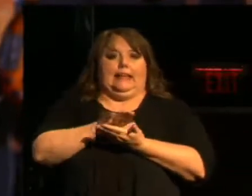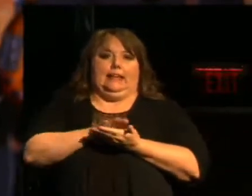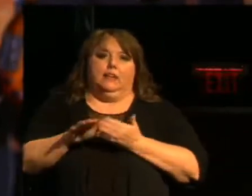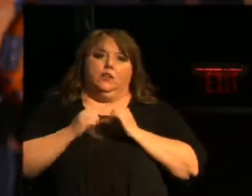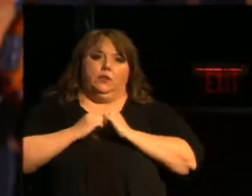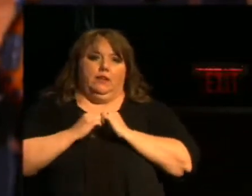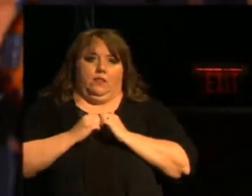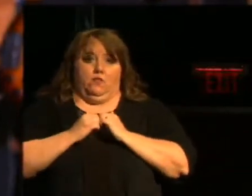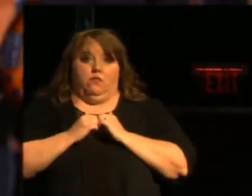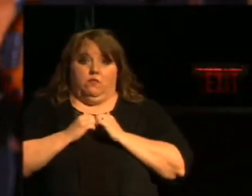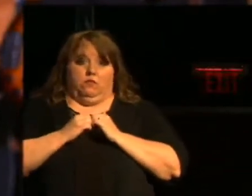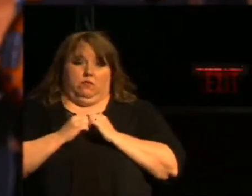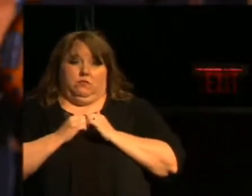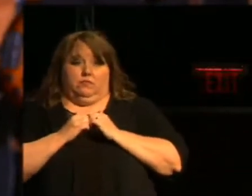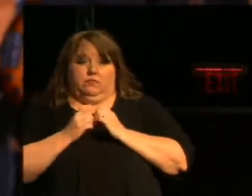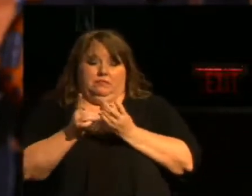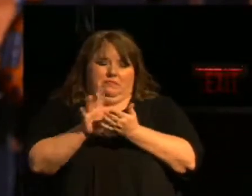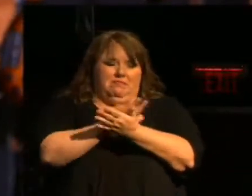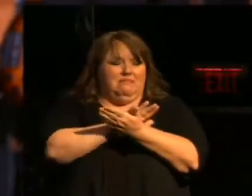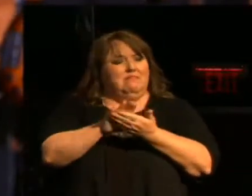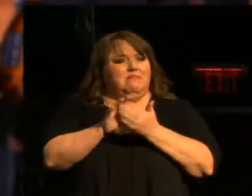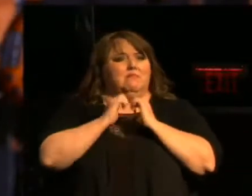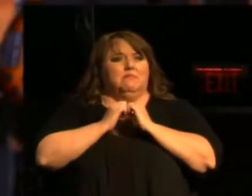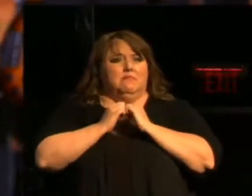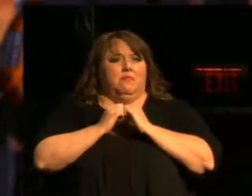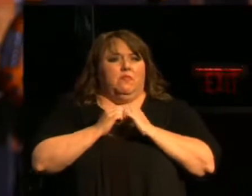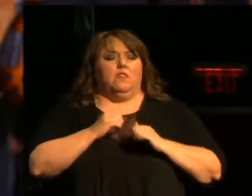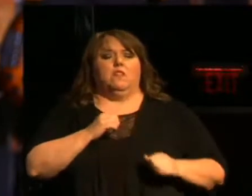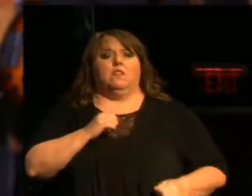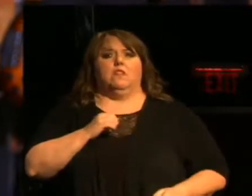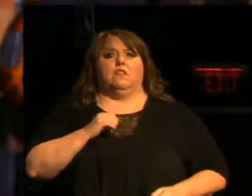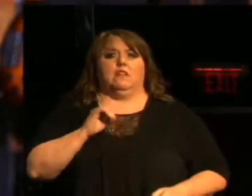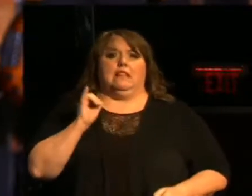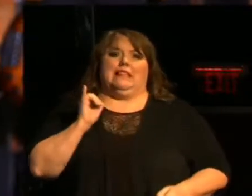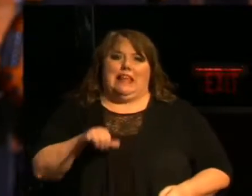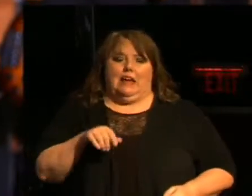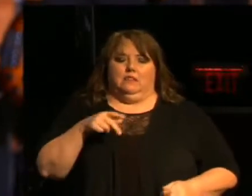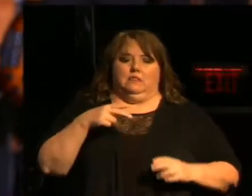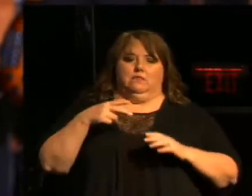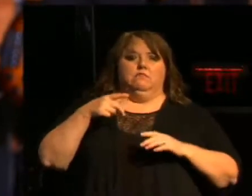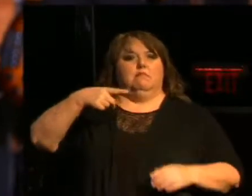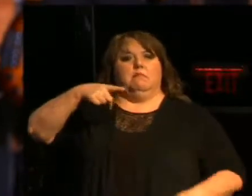her alabaster cities gleam undimmed by human tears.